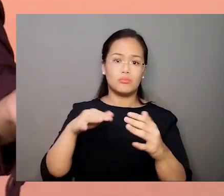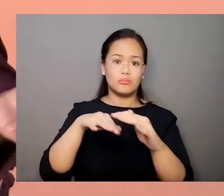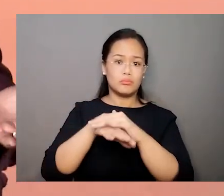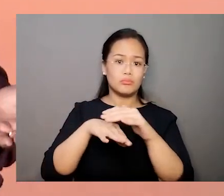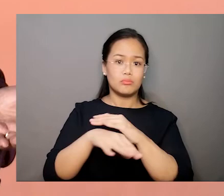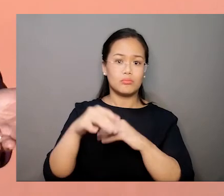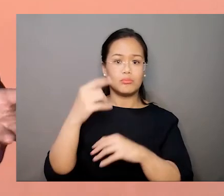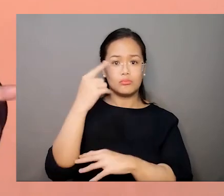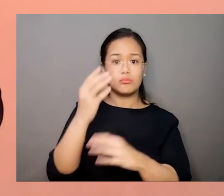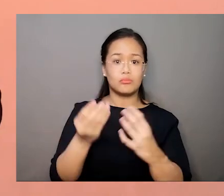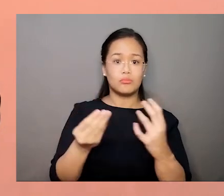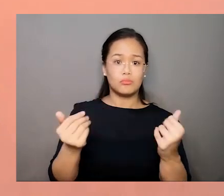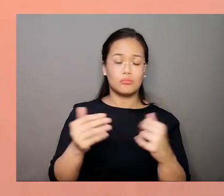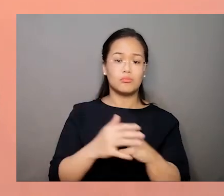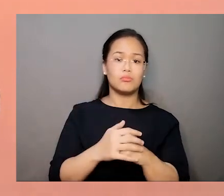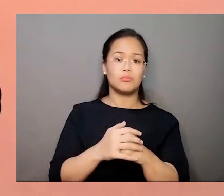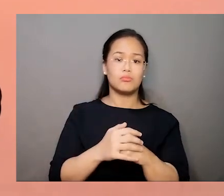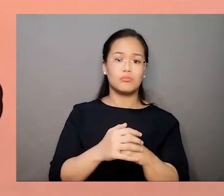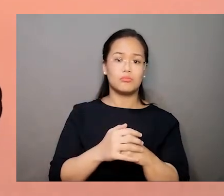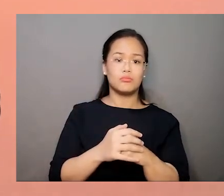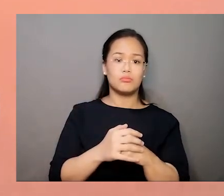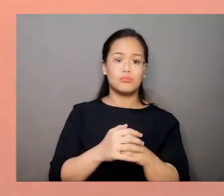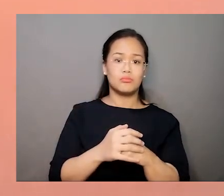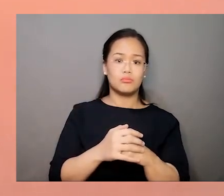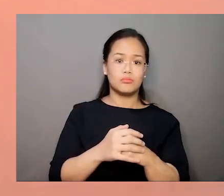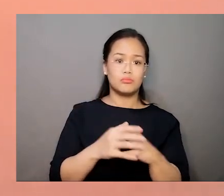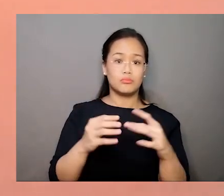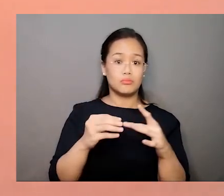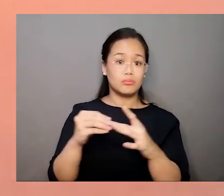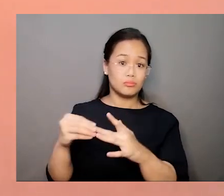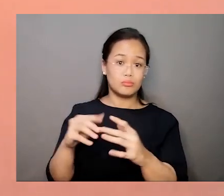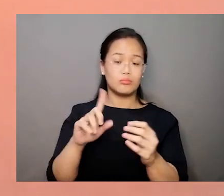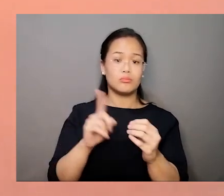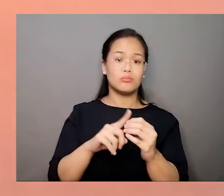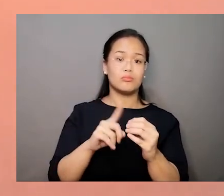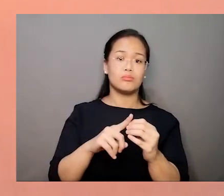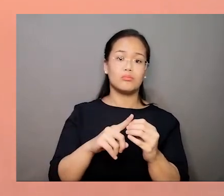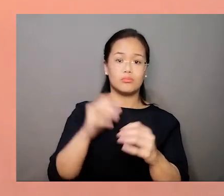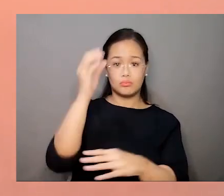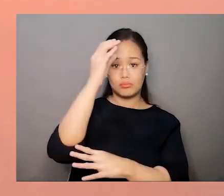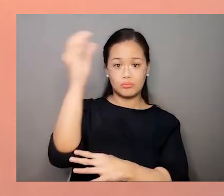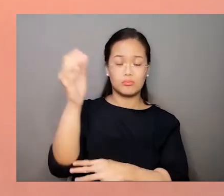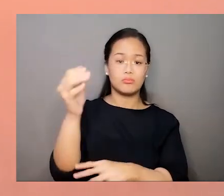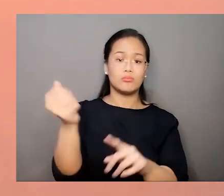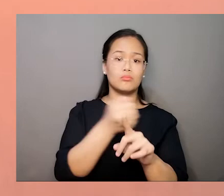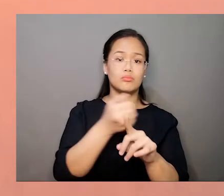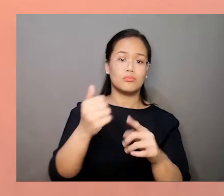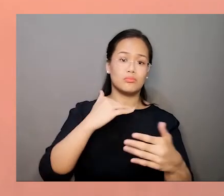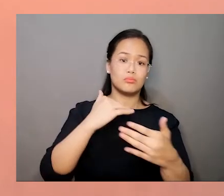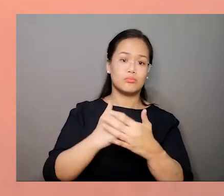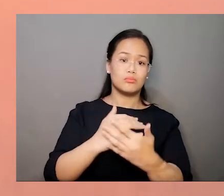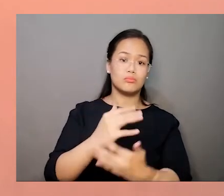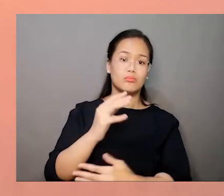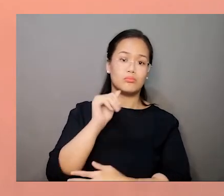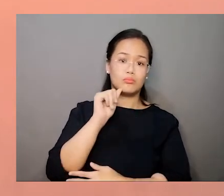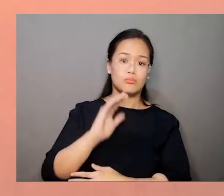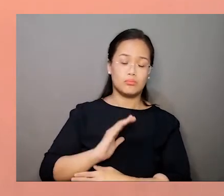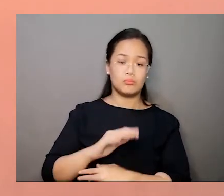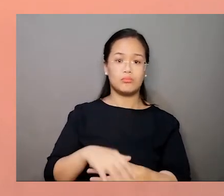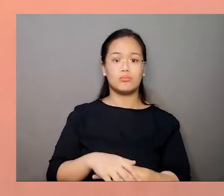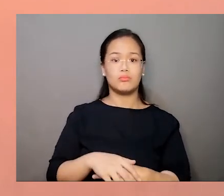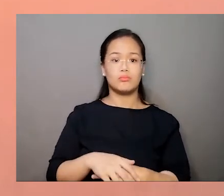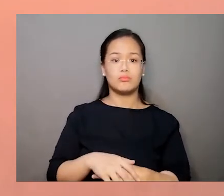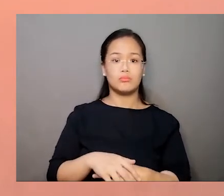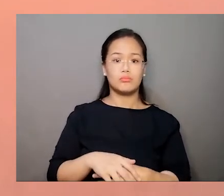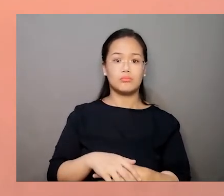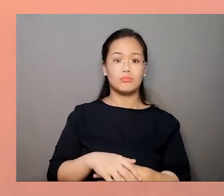to remedies, specifically within the context of violence against women. This party then,